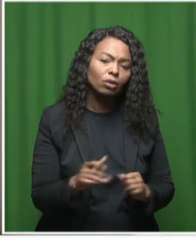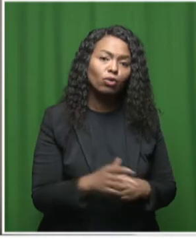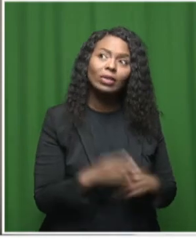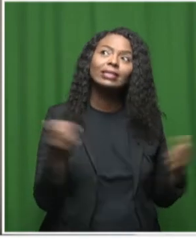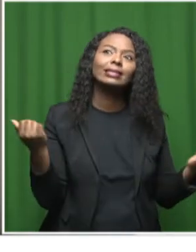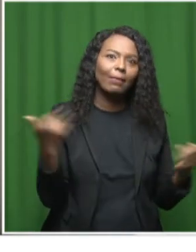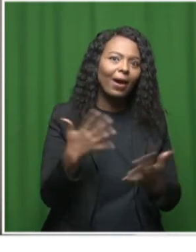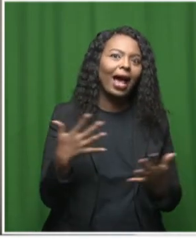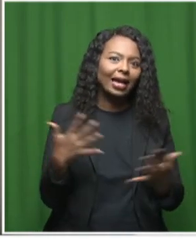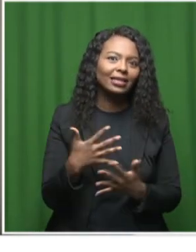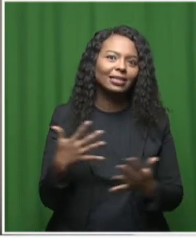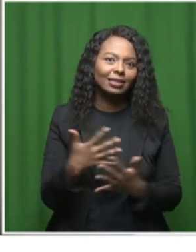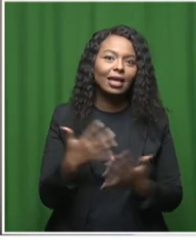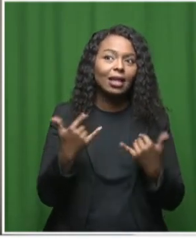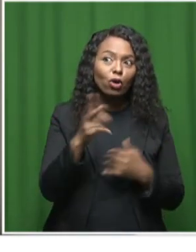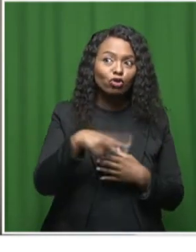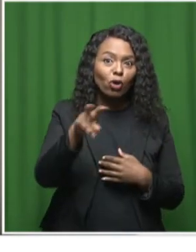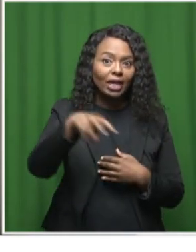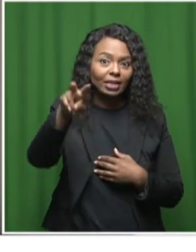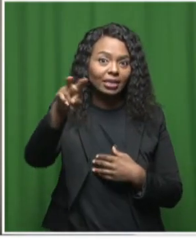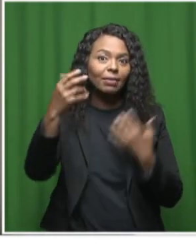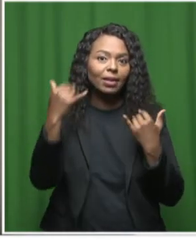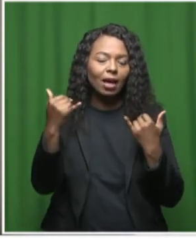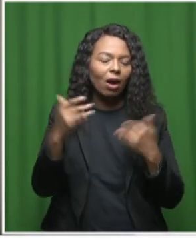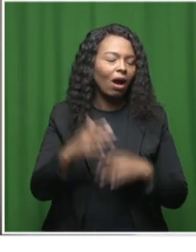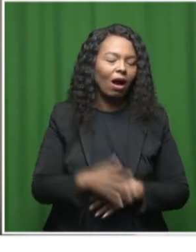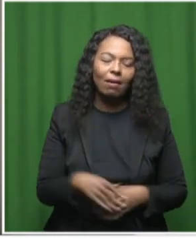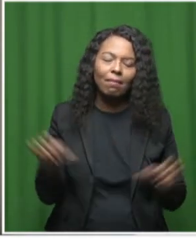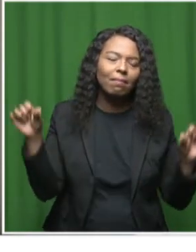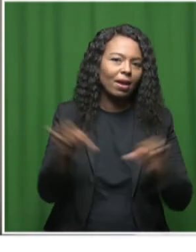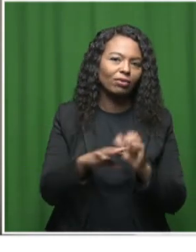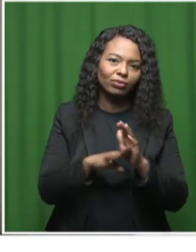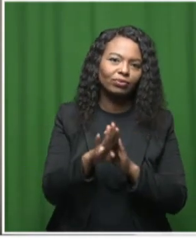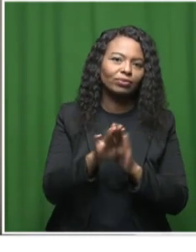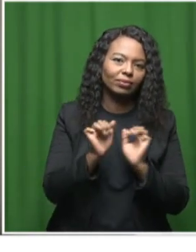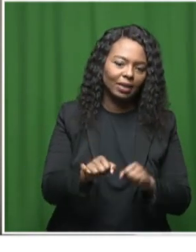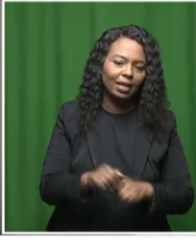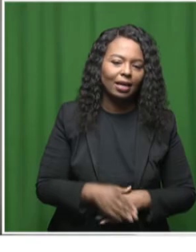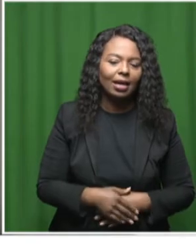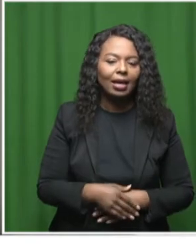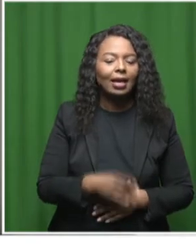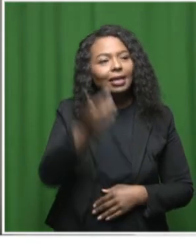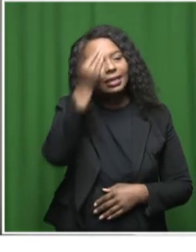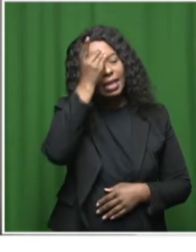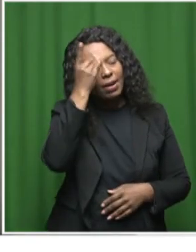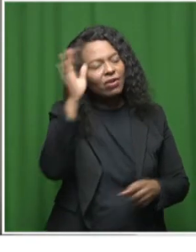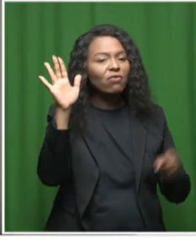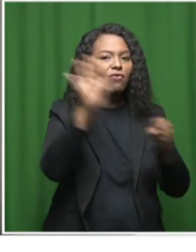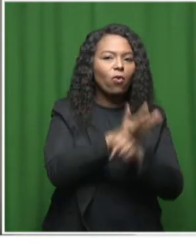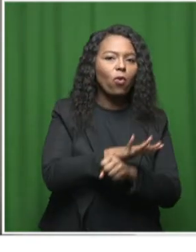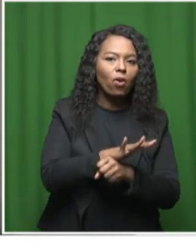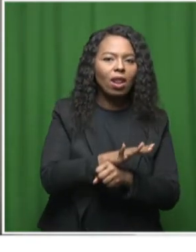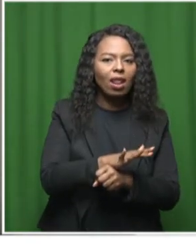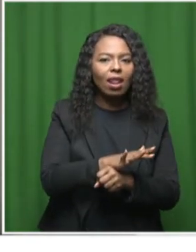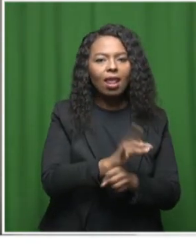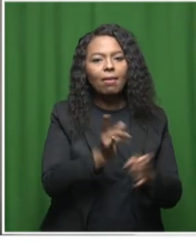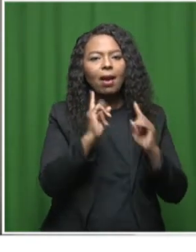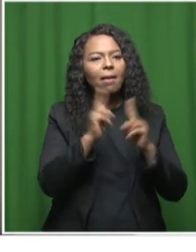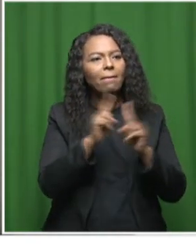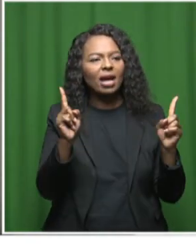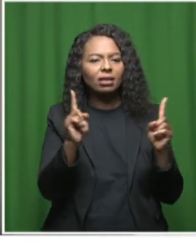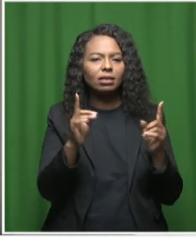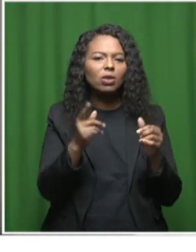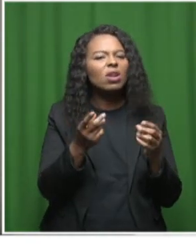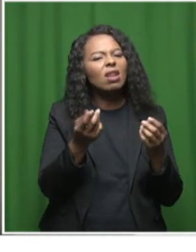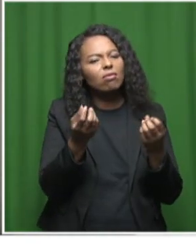surprised at how quickly tourism has bounced back. I don't think Durban is really at full capacity again, but we're certainly seeing really